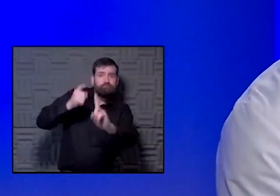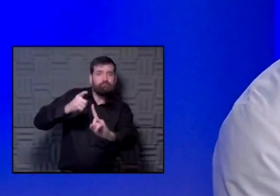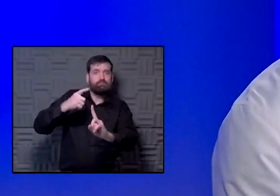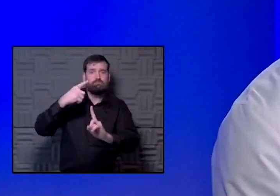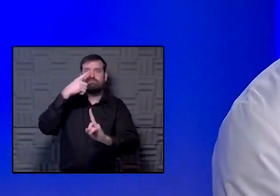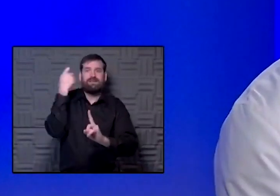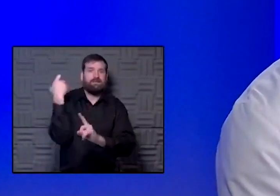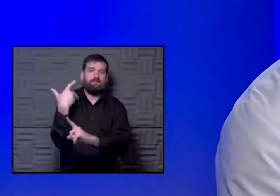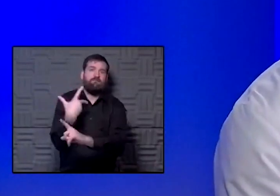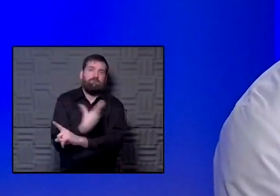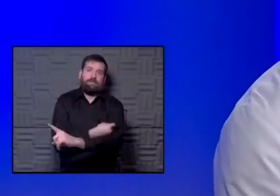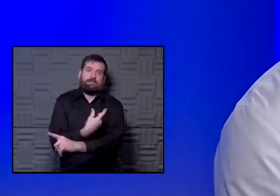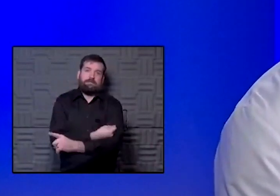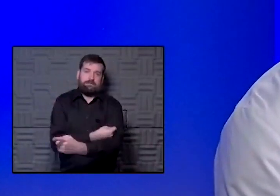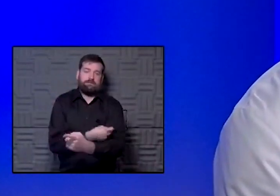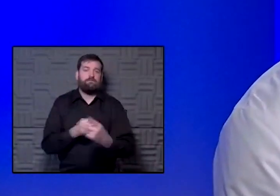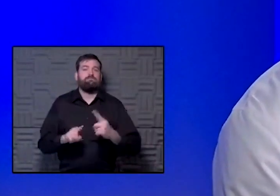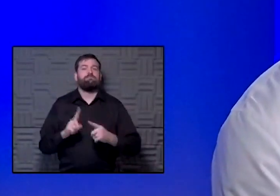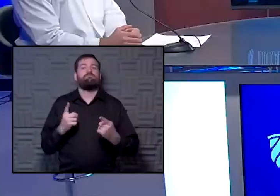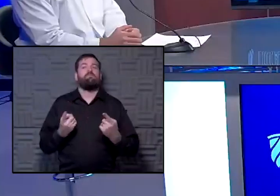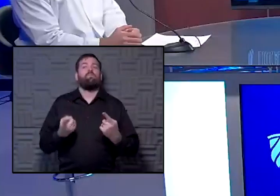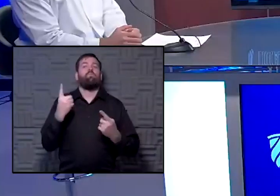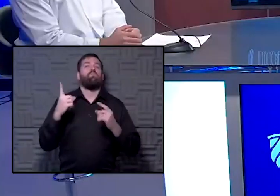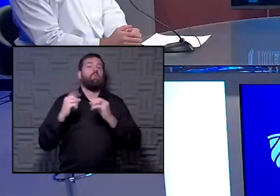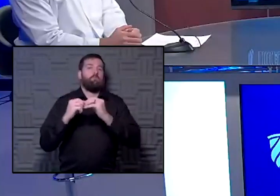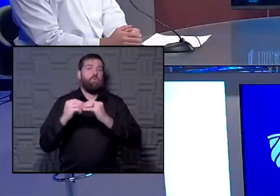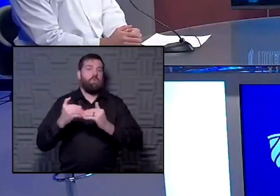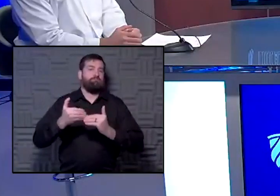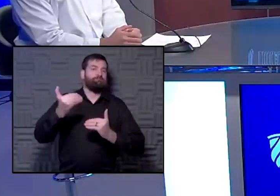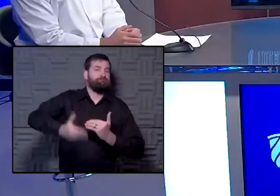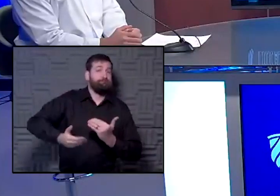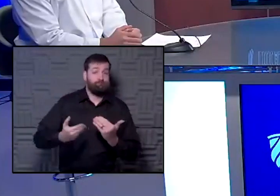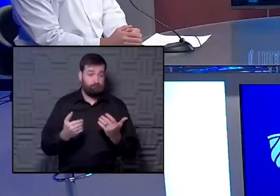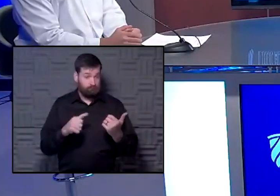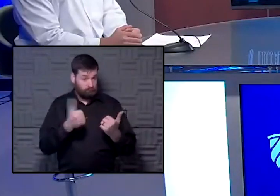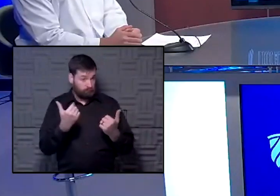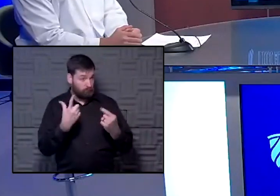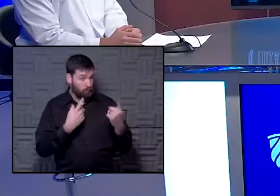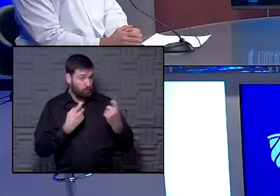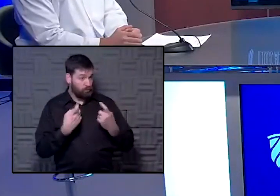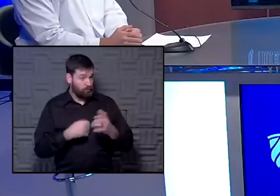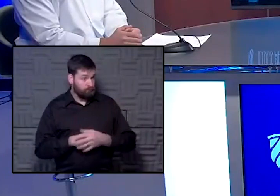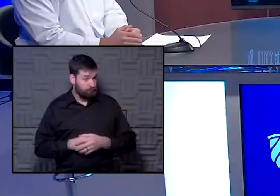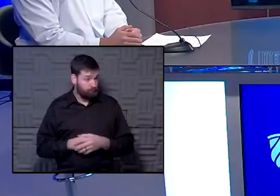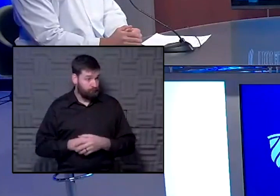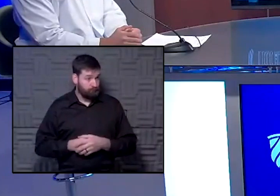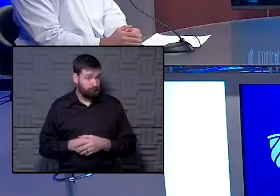of vaccination. So this might just be one more step towards that. Yep. Okay. Other questions?